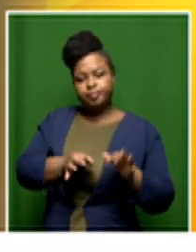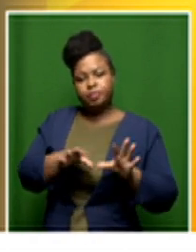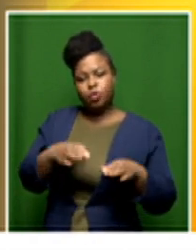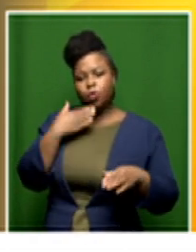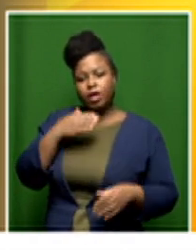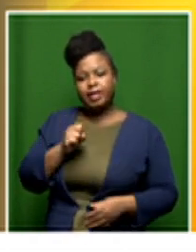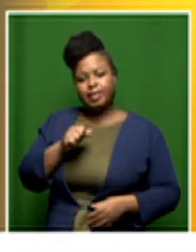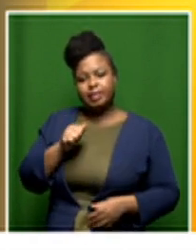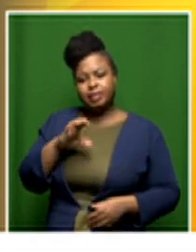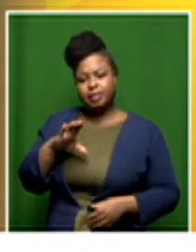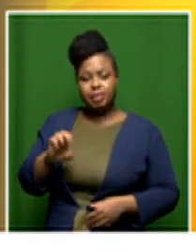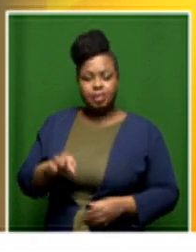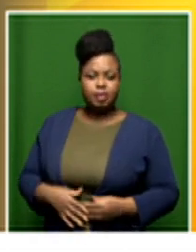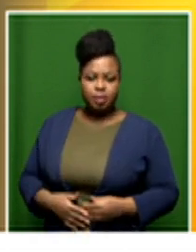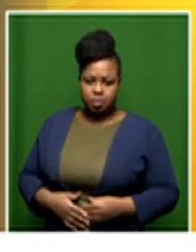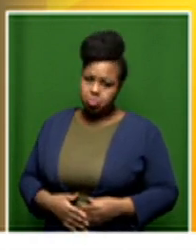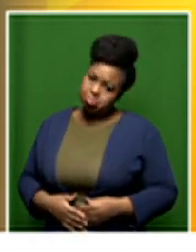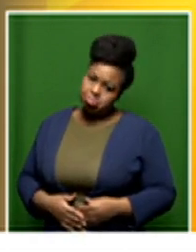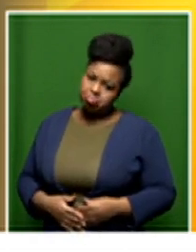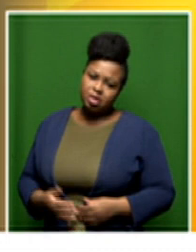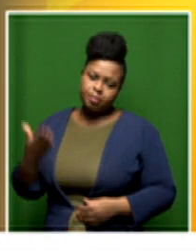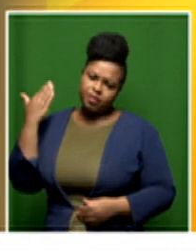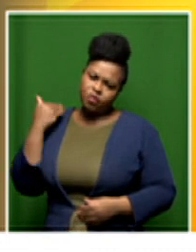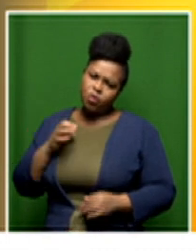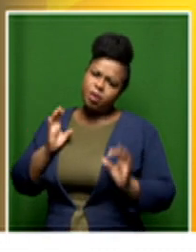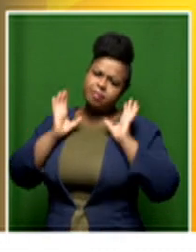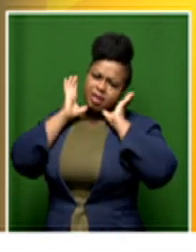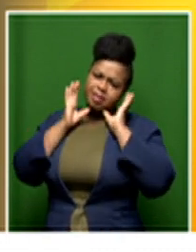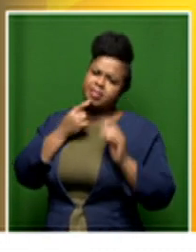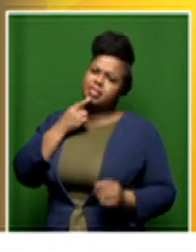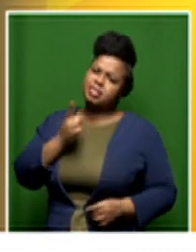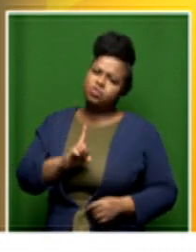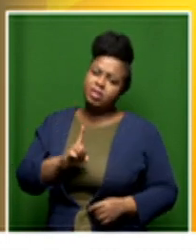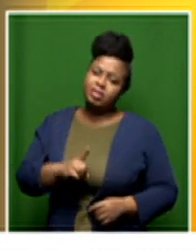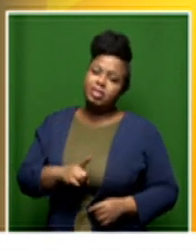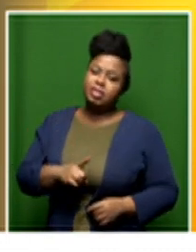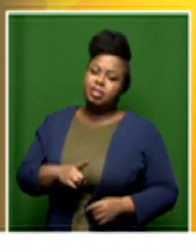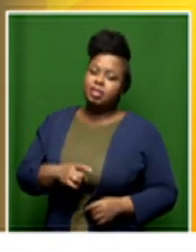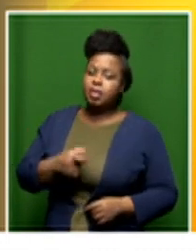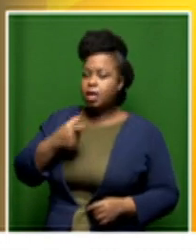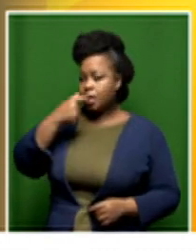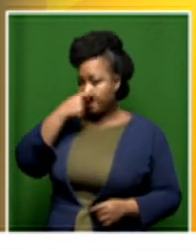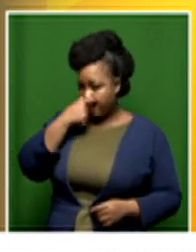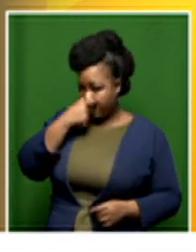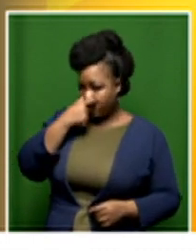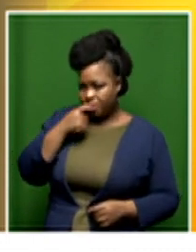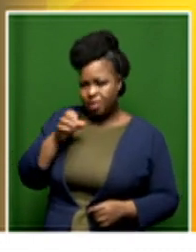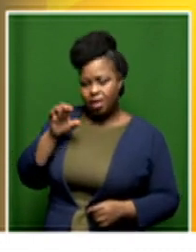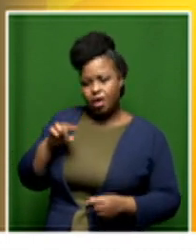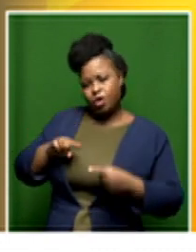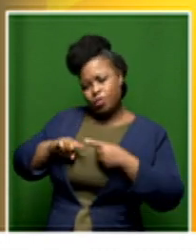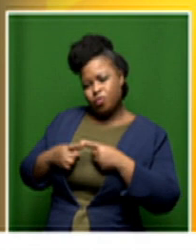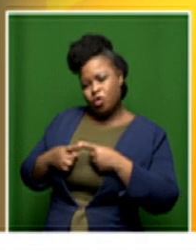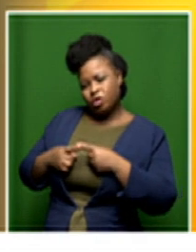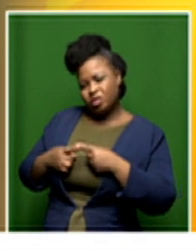Ace Magashule. He spoke of giving the Ramaphosa camp 2 points